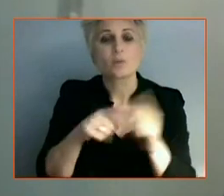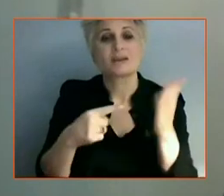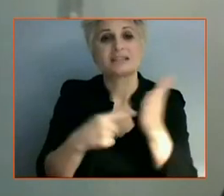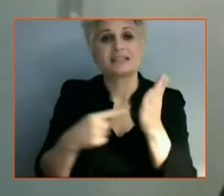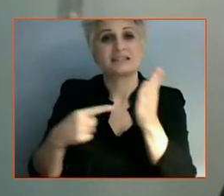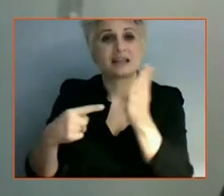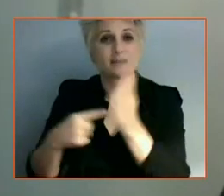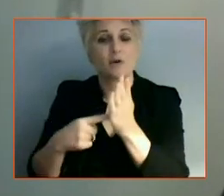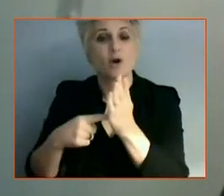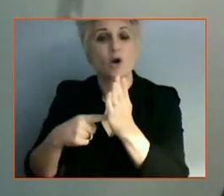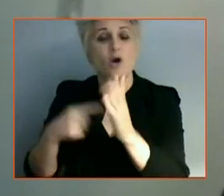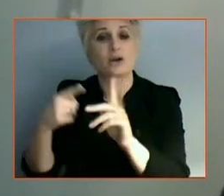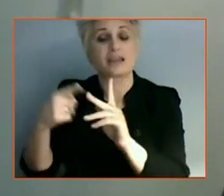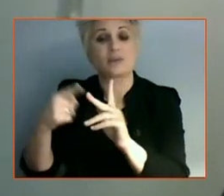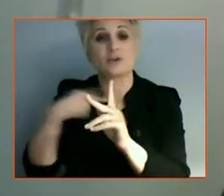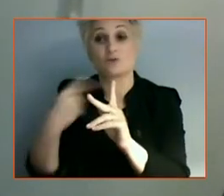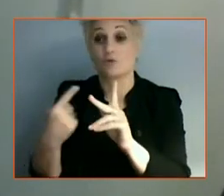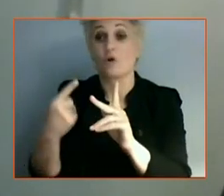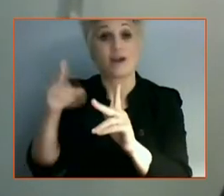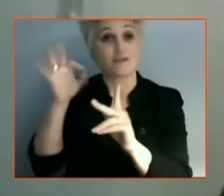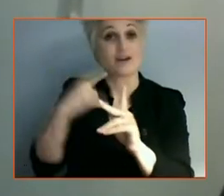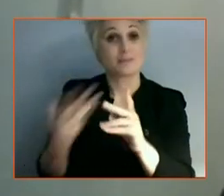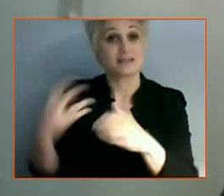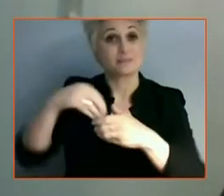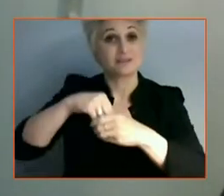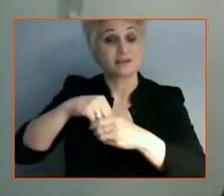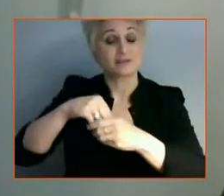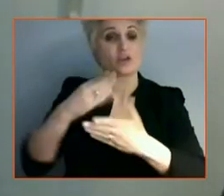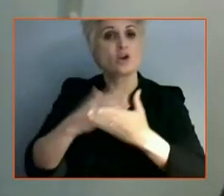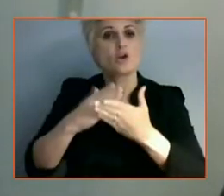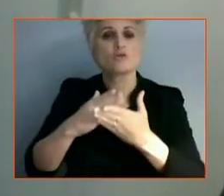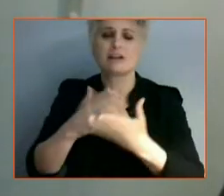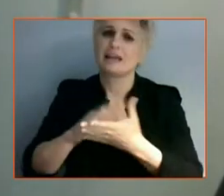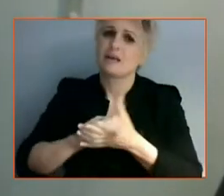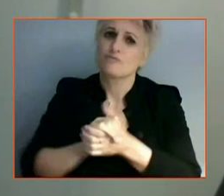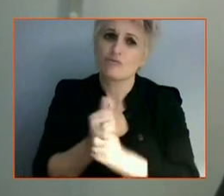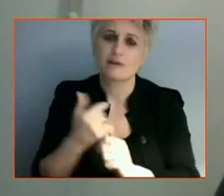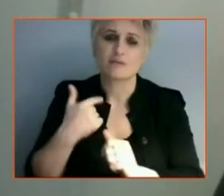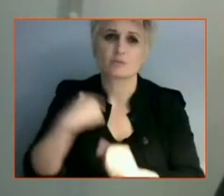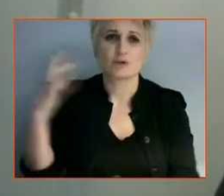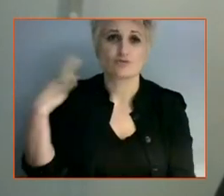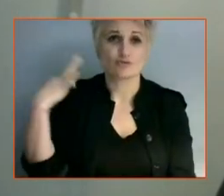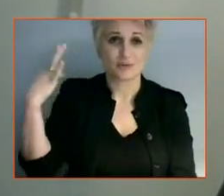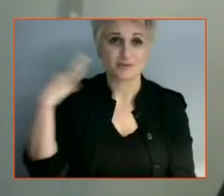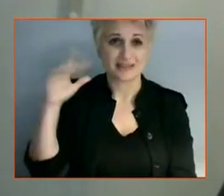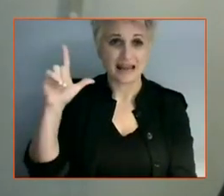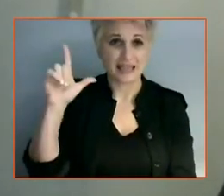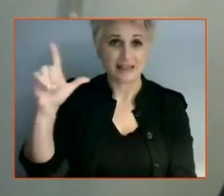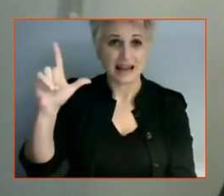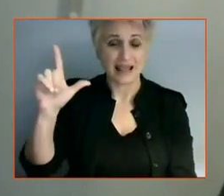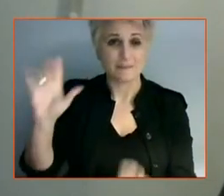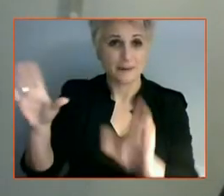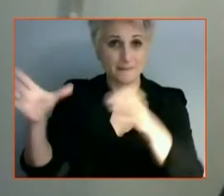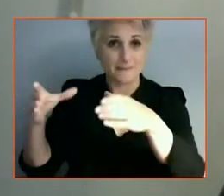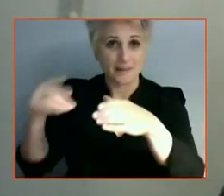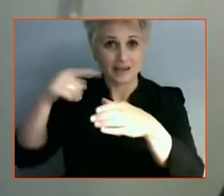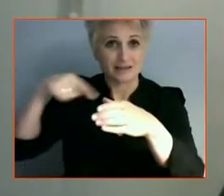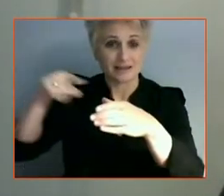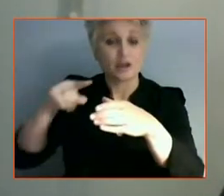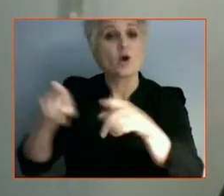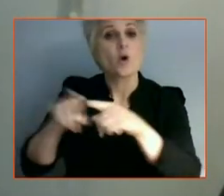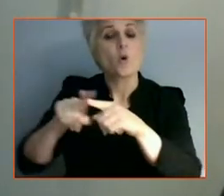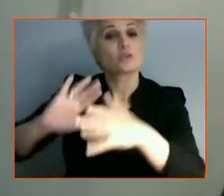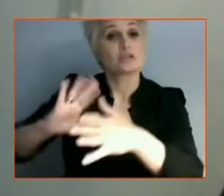participate. It is a privilege for me to represent the Labour Party and also our primary spokesperson for arts, culture and heritage,